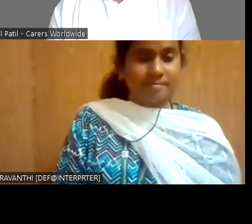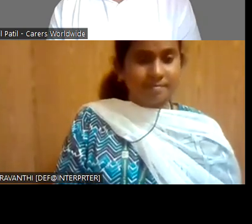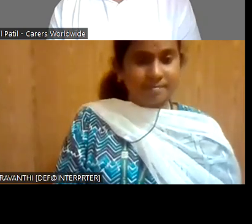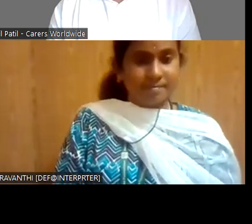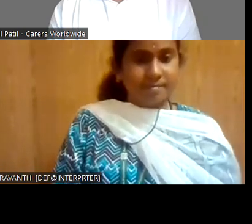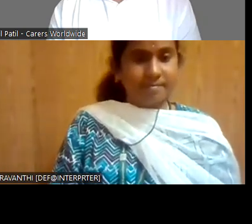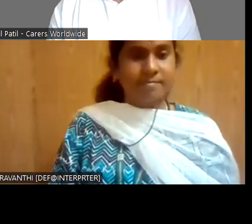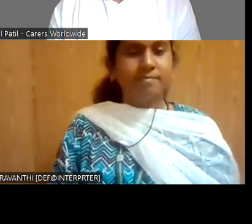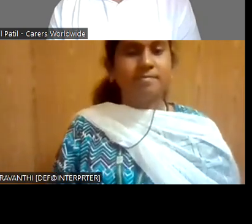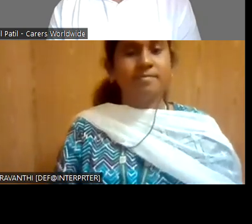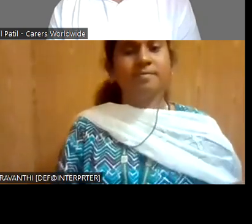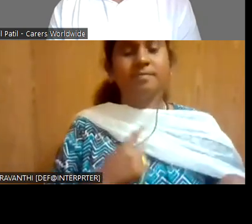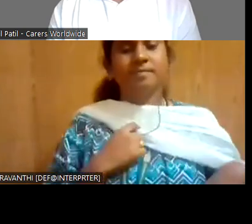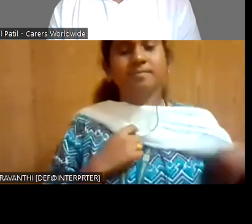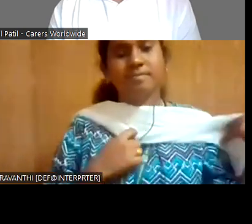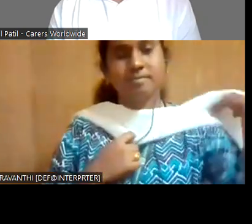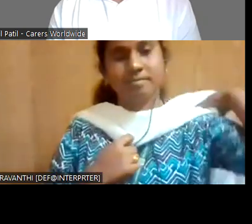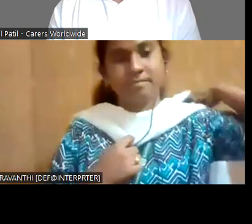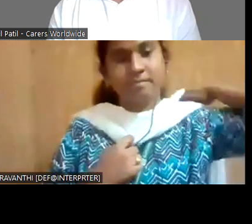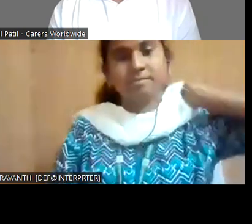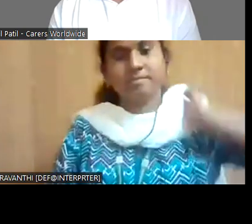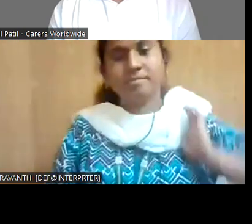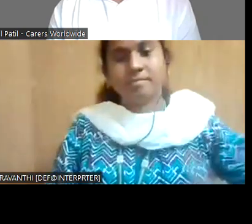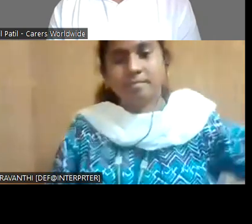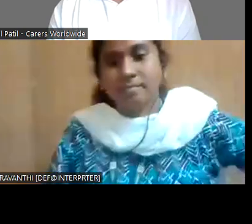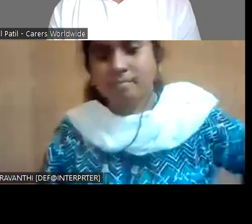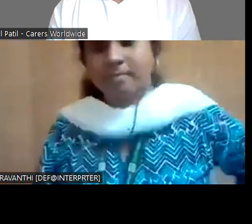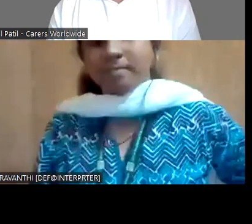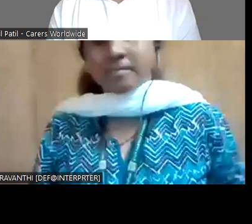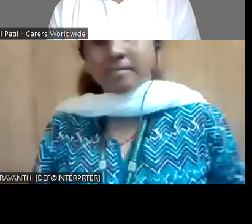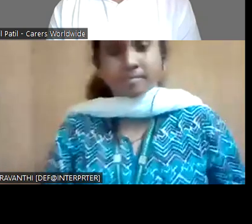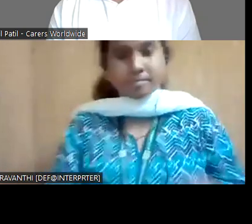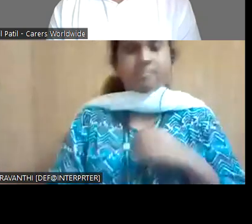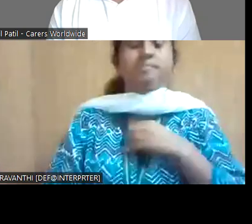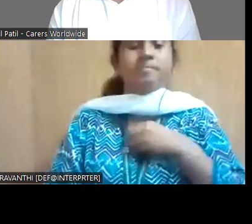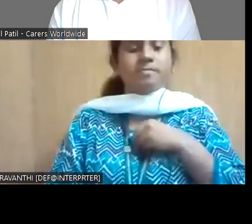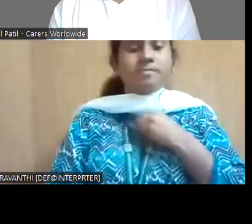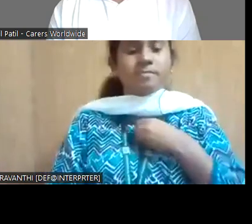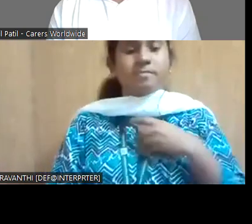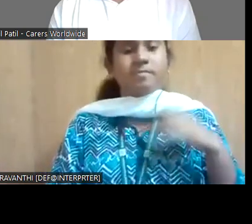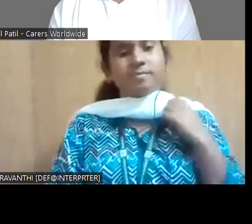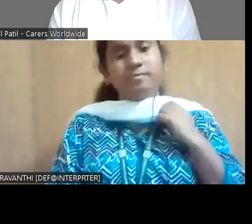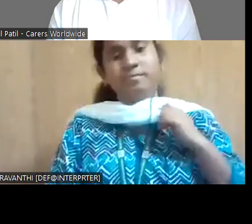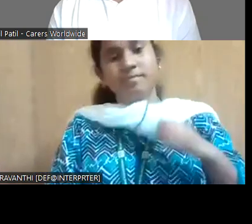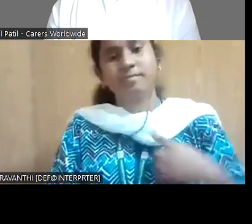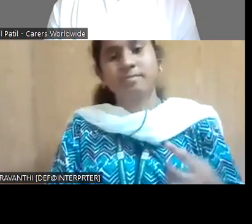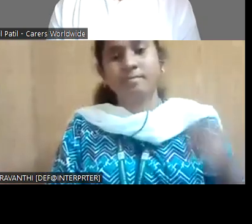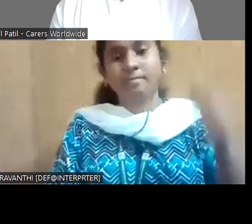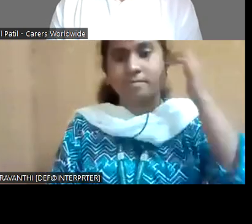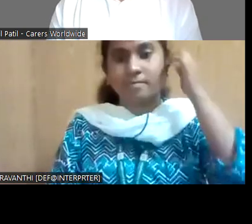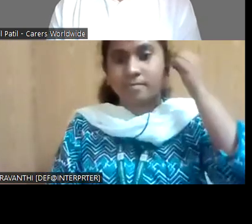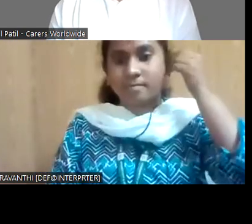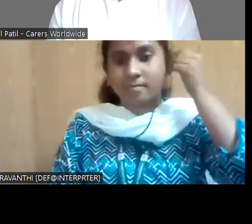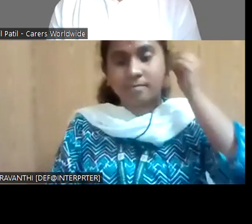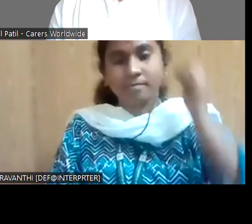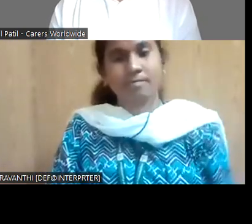Thank you so much, Anil. My next question was going to be about financial burden and talking about what else can be done. So you touched